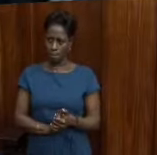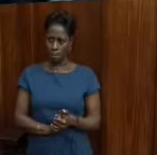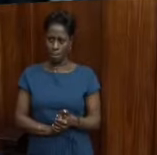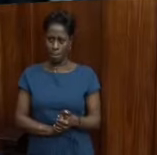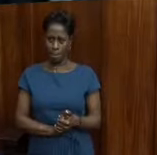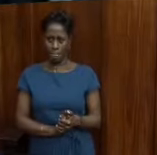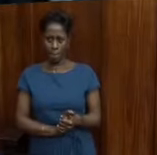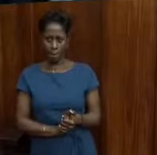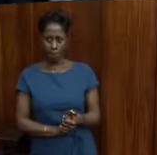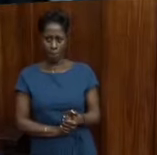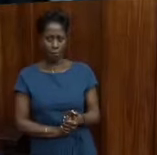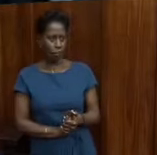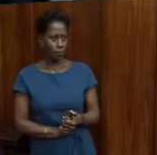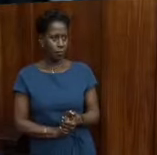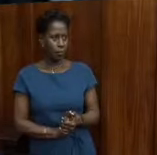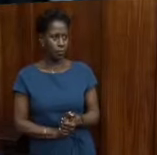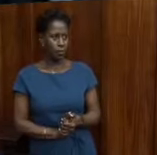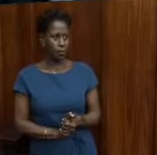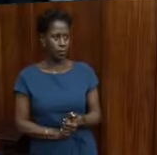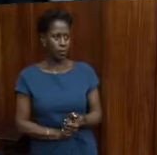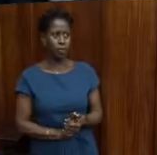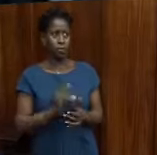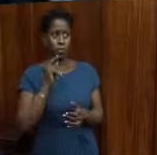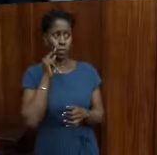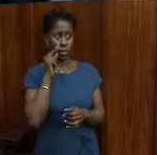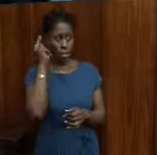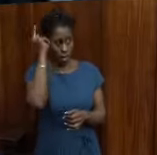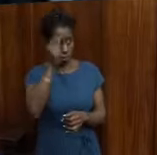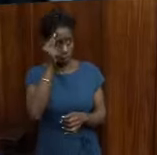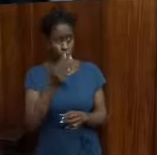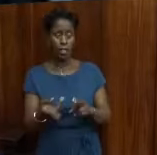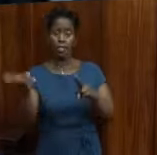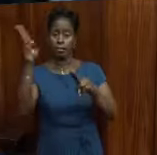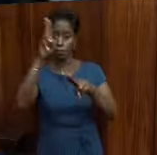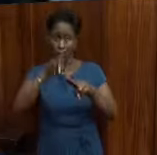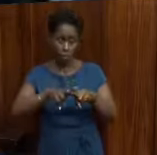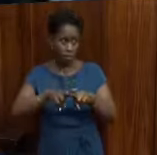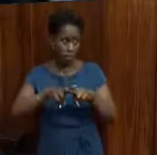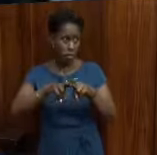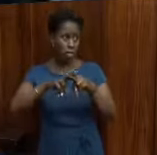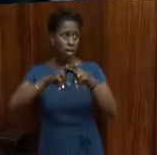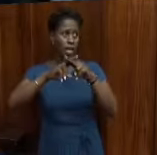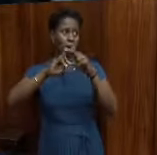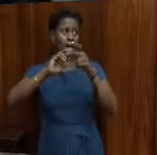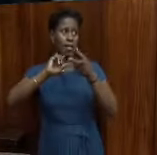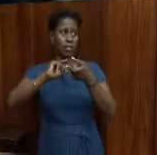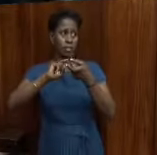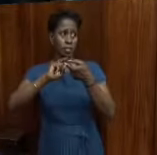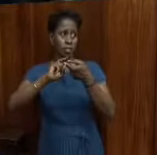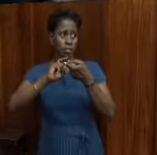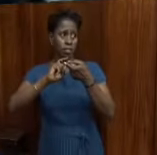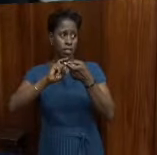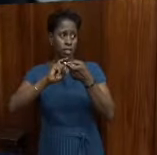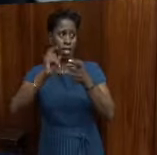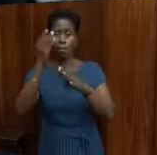This is why we intend to increase and reform our assistance